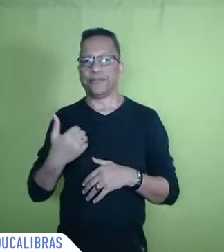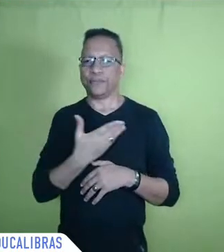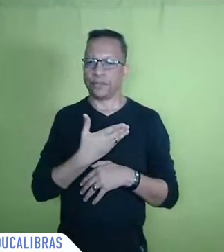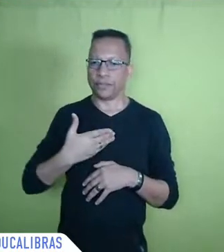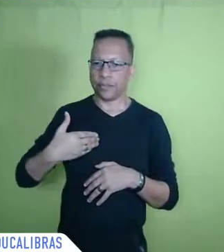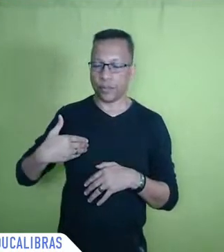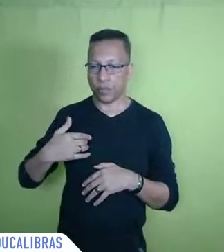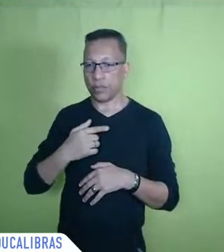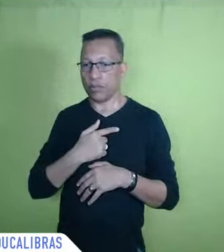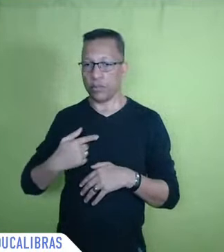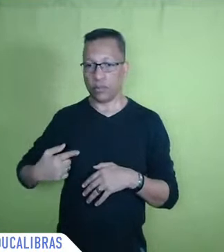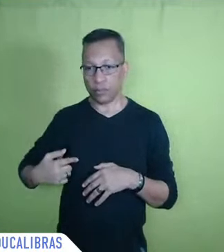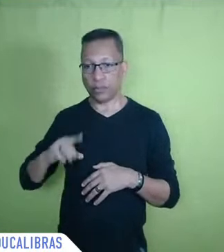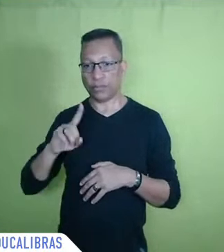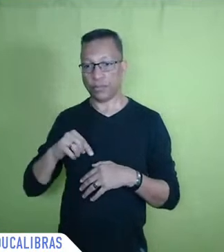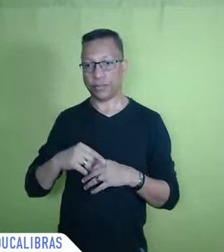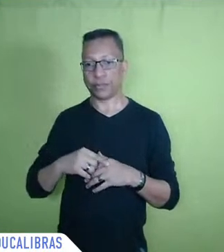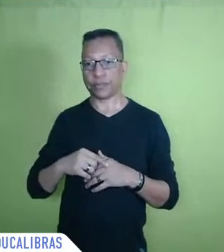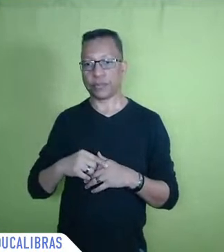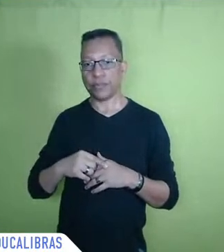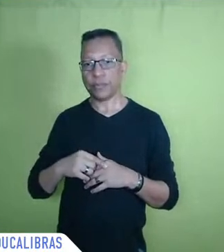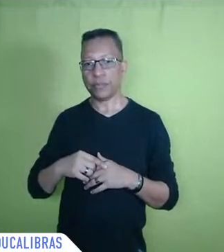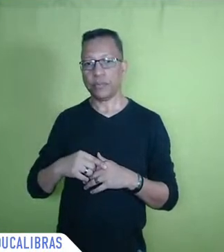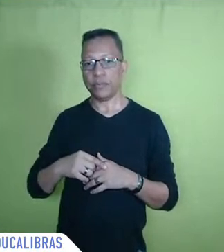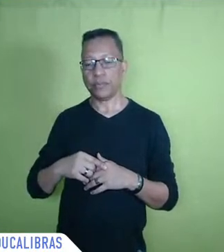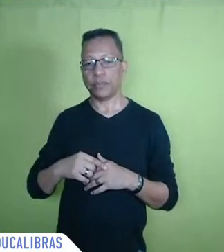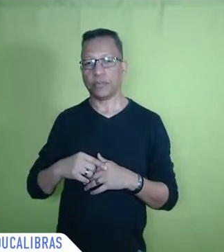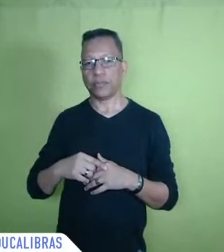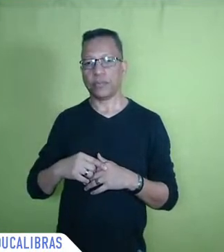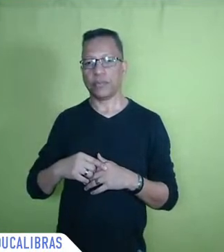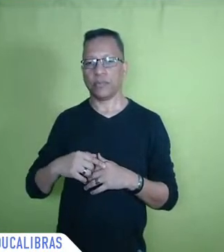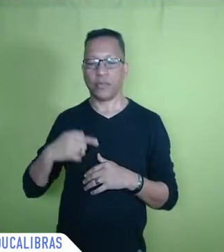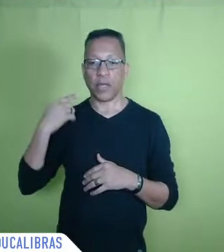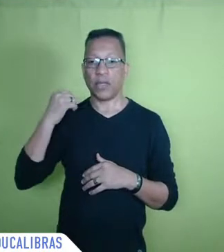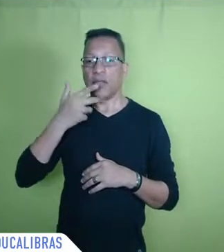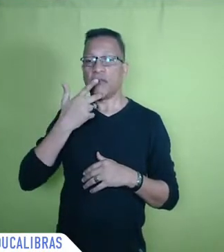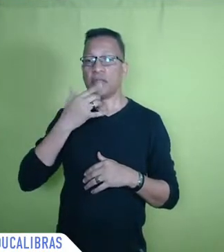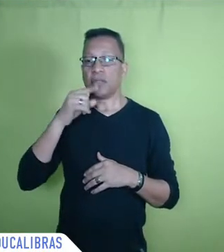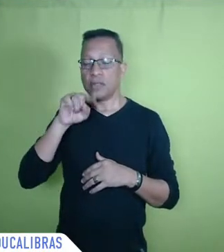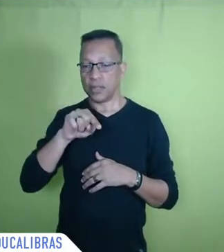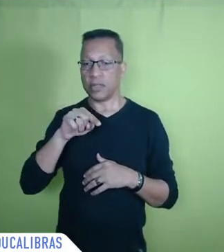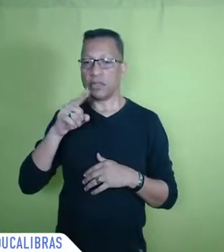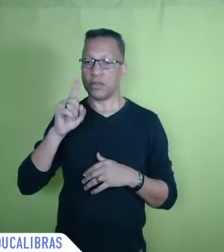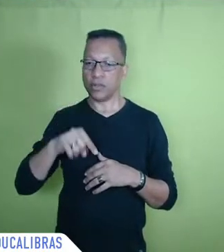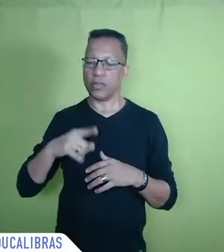country. Governor Flávio, Dino, getting back to you.